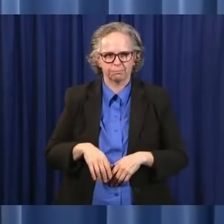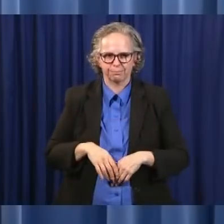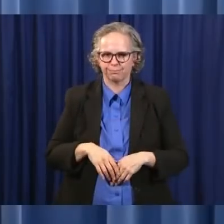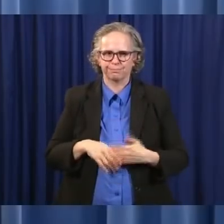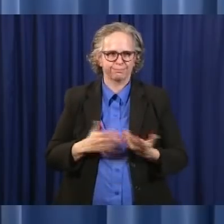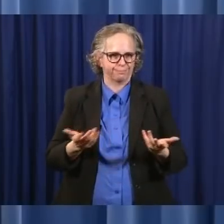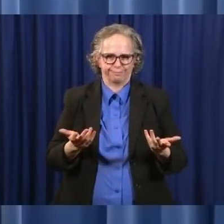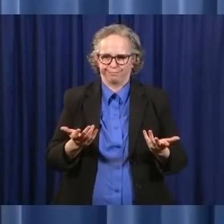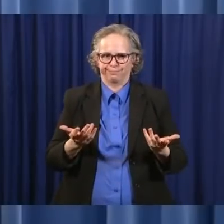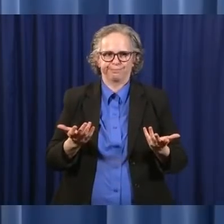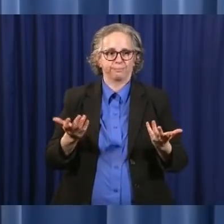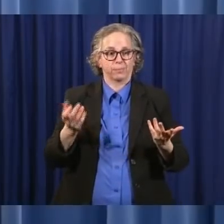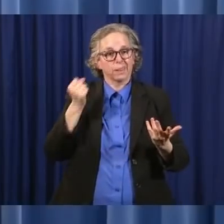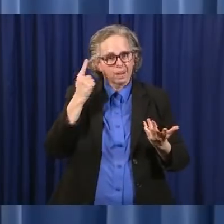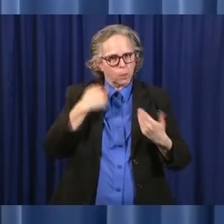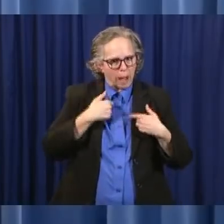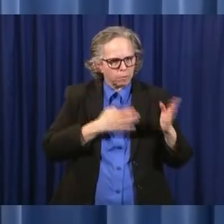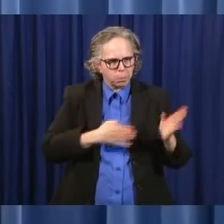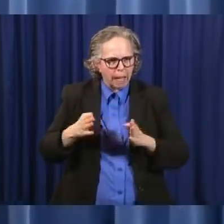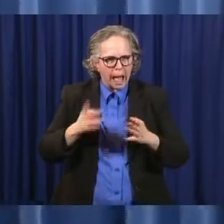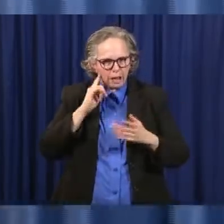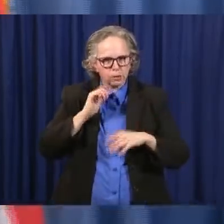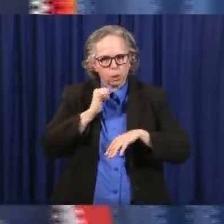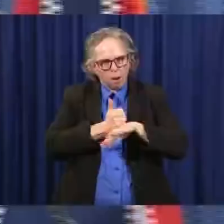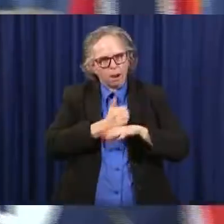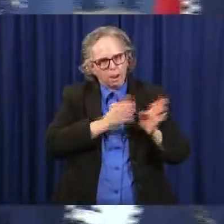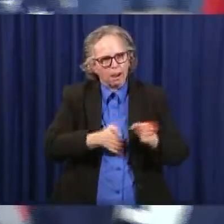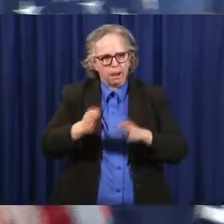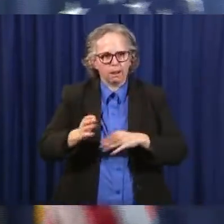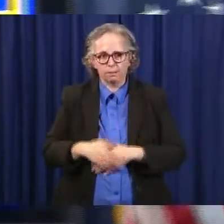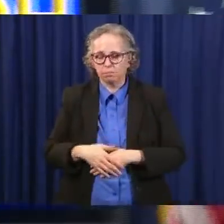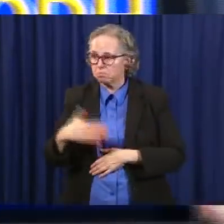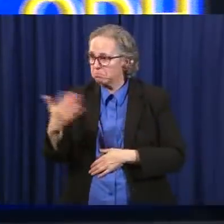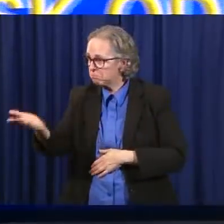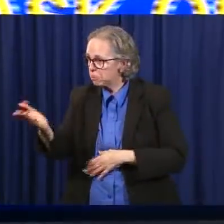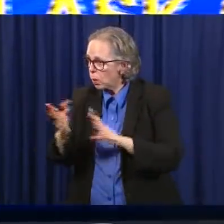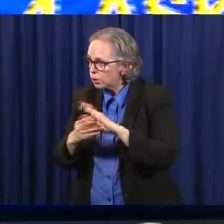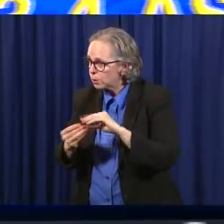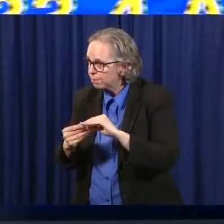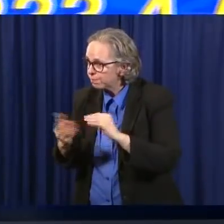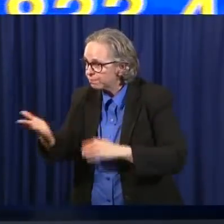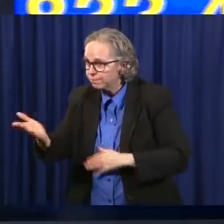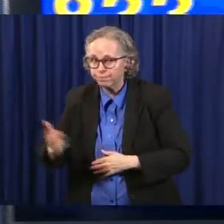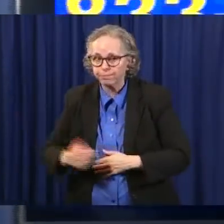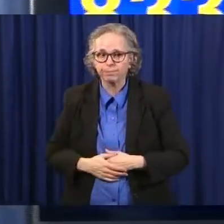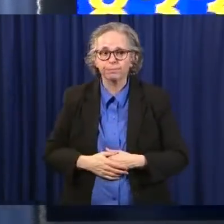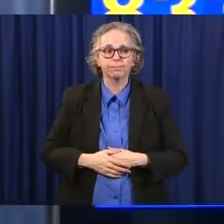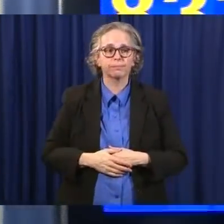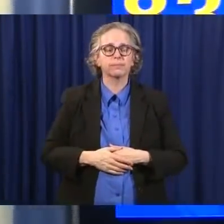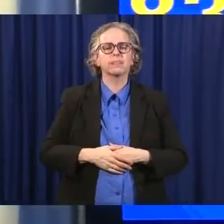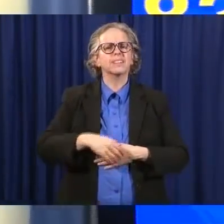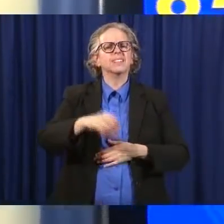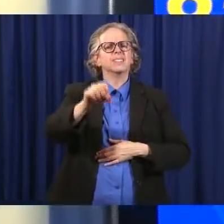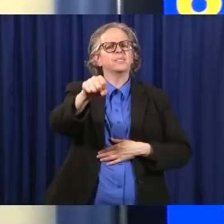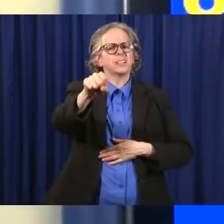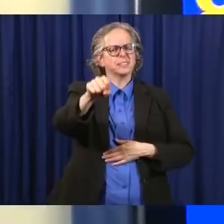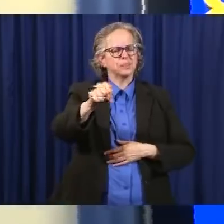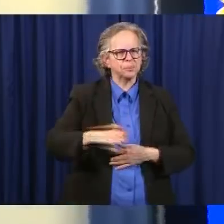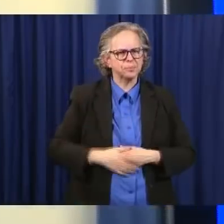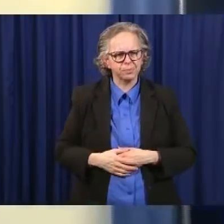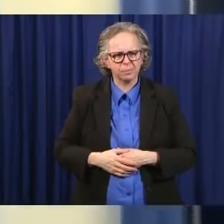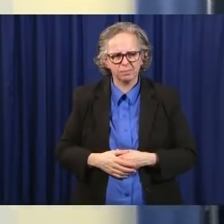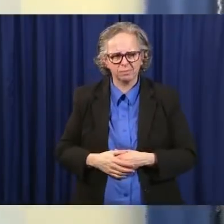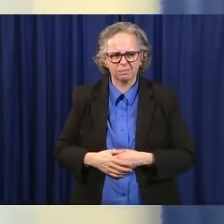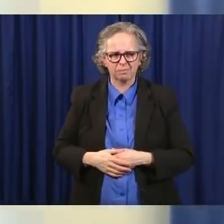the whole plan that's in place. Dr. Acton, want to add anything to that before we get to Maureen tomorrow? Yeah, I think, Director Corcoran